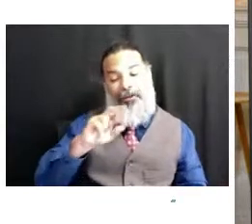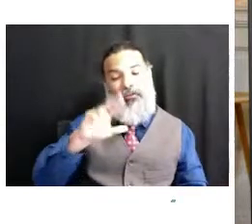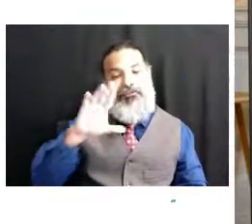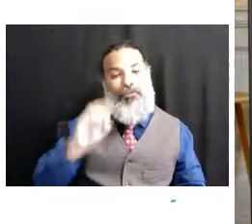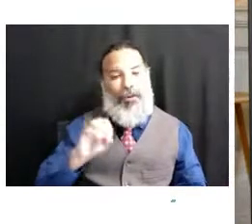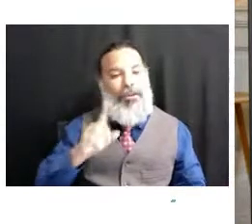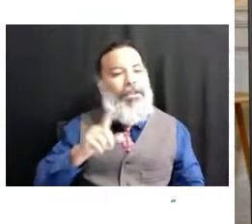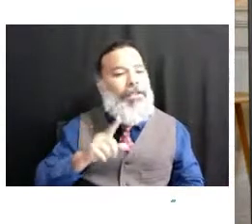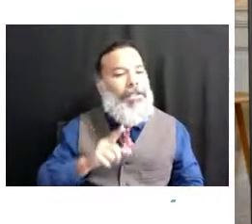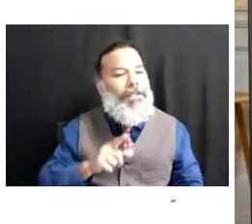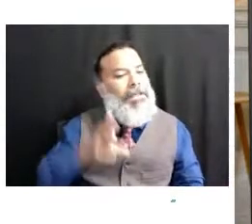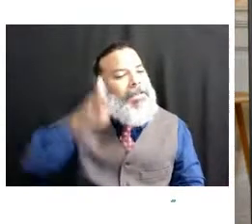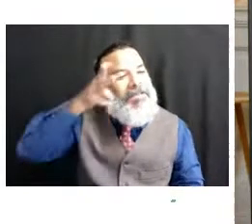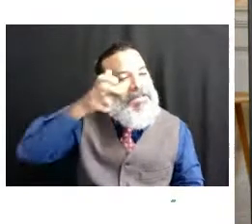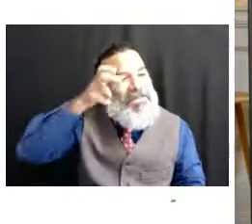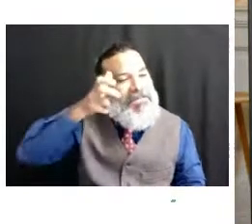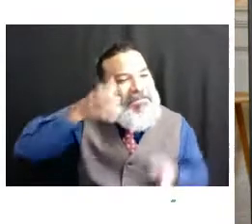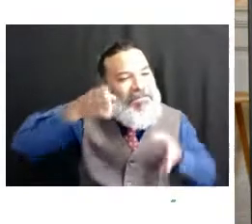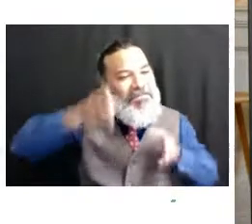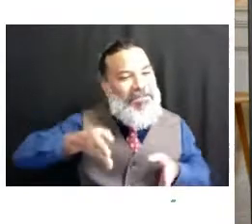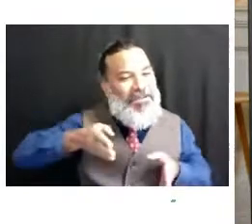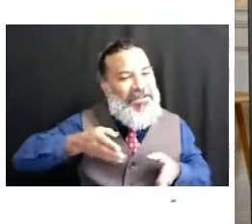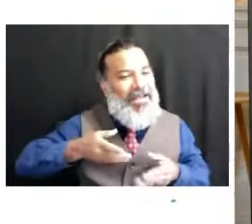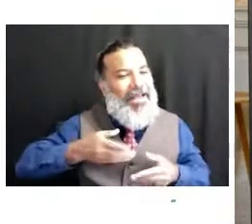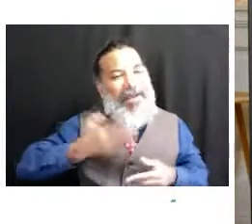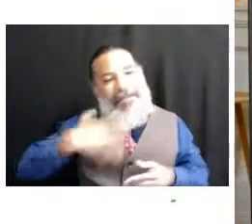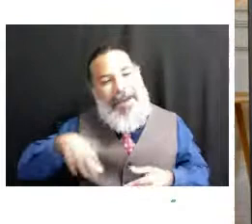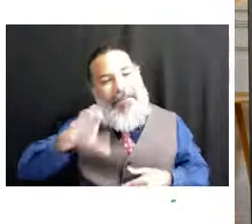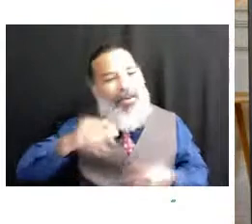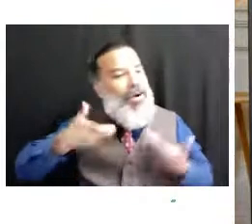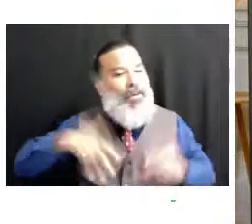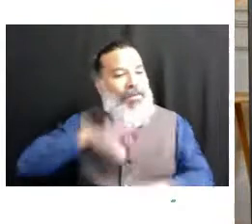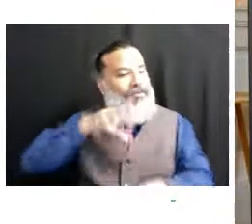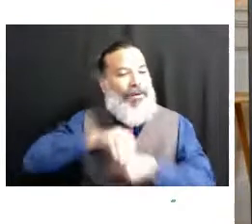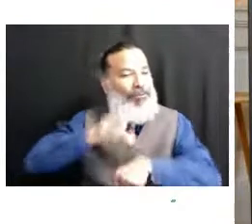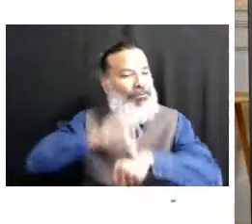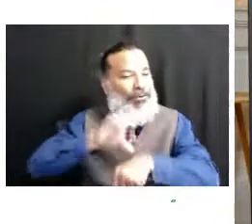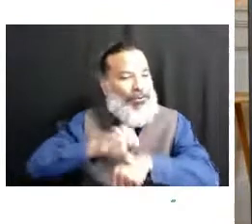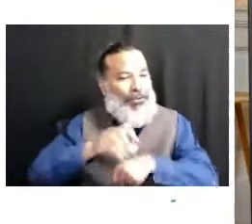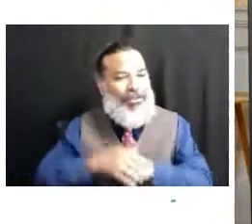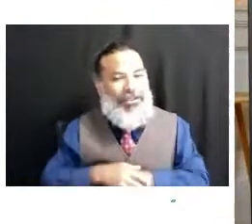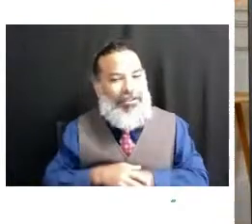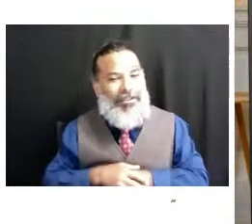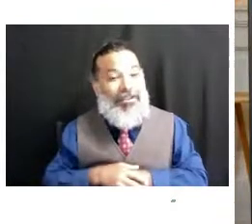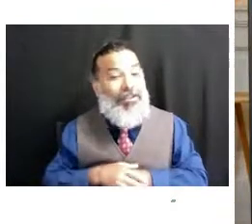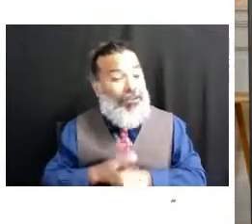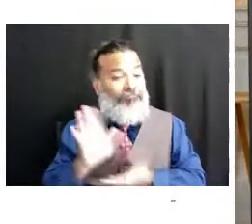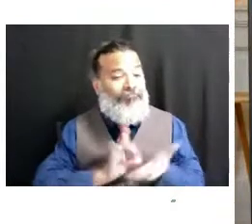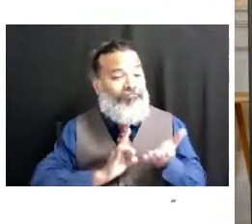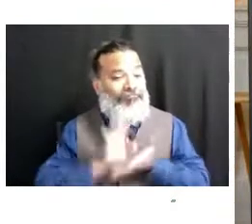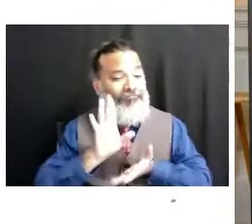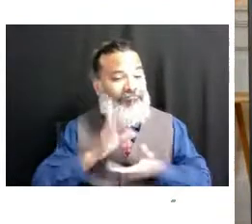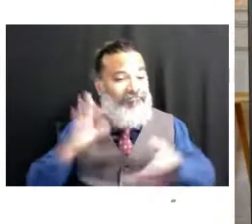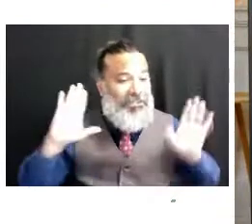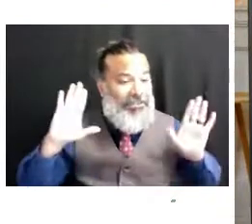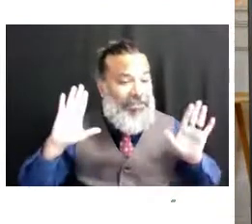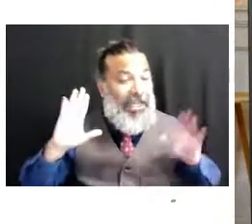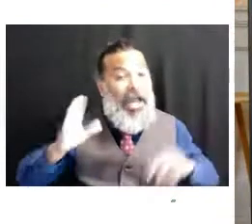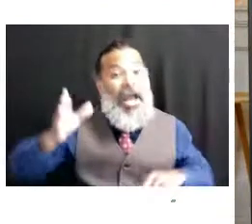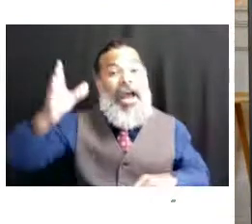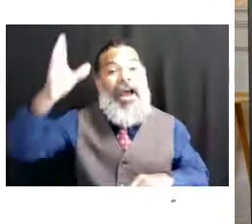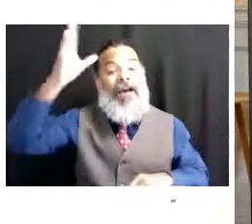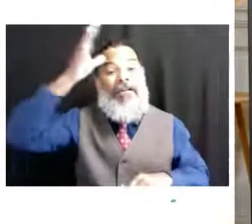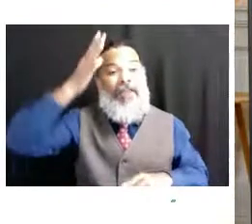a mischievous bad boy who doesn't want to be a part of the church. He's expelled. His father